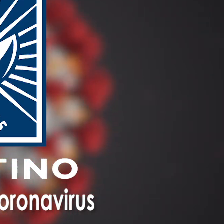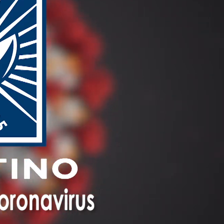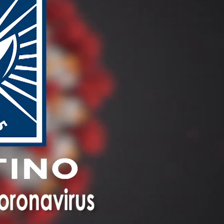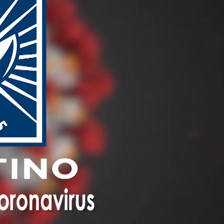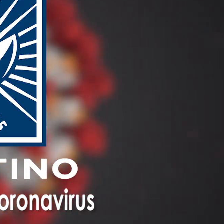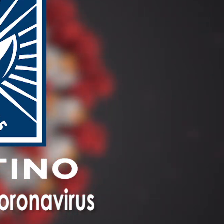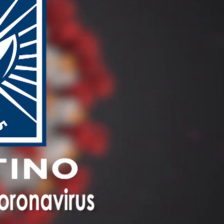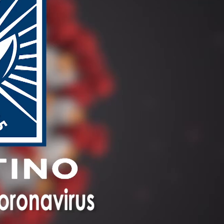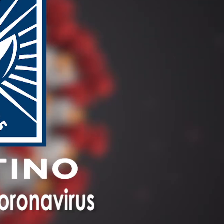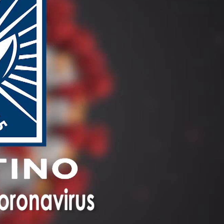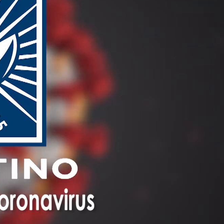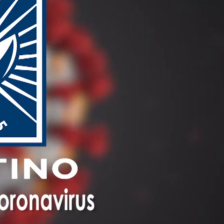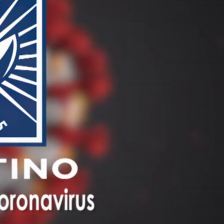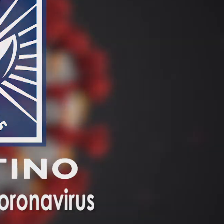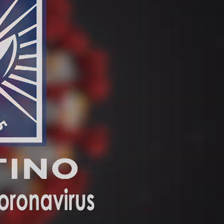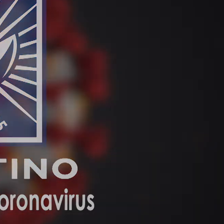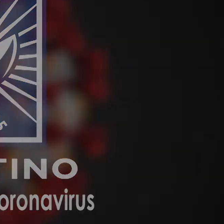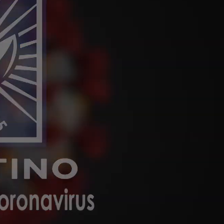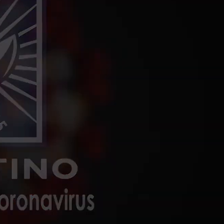cupertino.org/coronavirus.